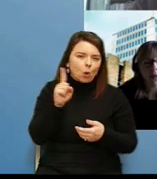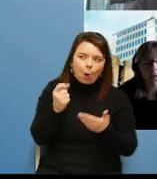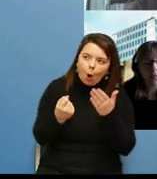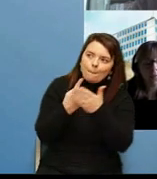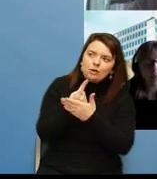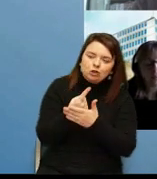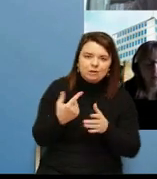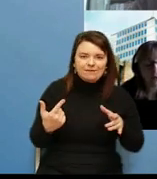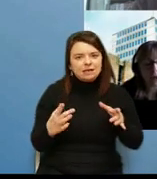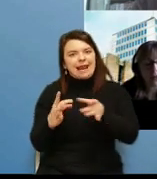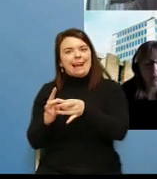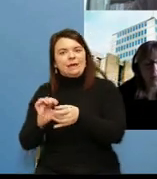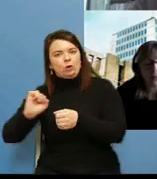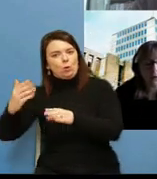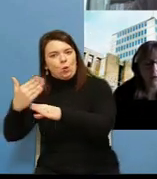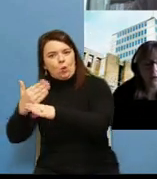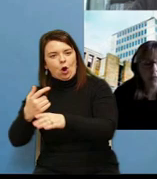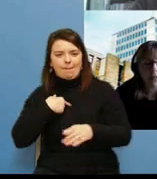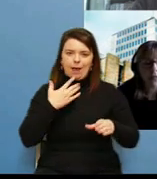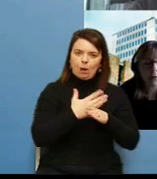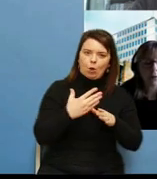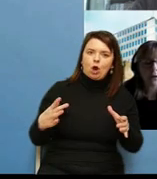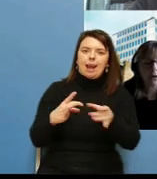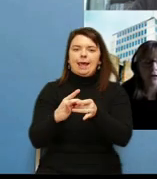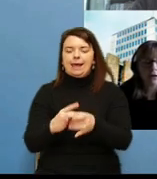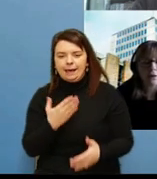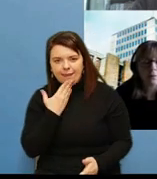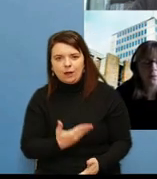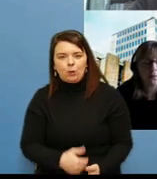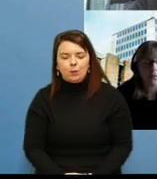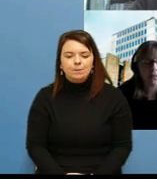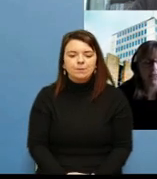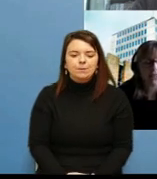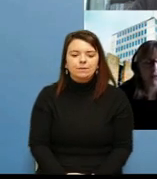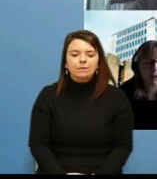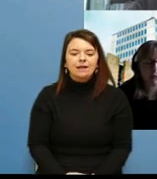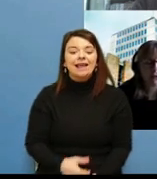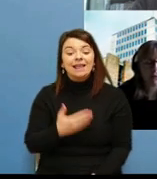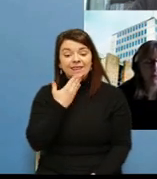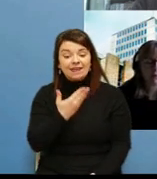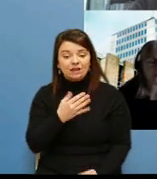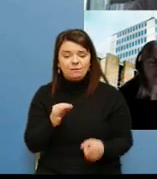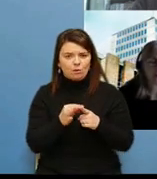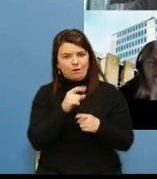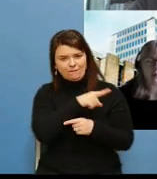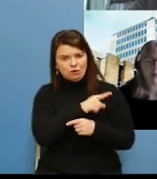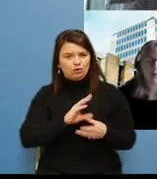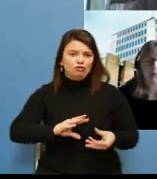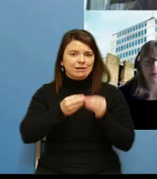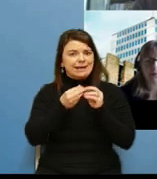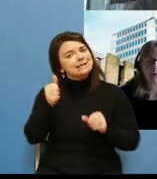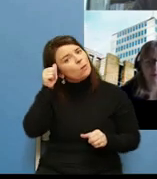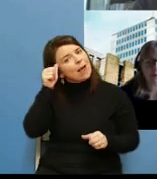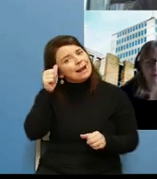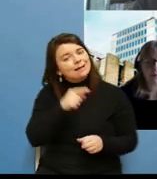with you and see what the opportunities are for linking in with the work that you're doing. Thanks very much, Paula, and thanks